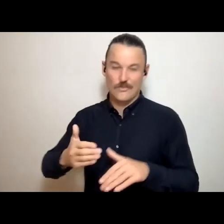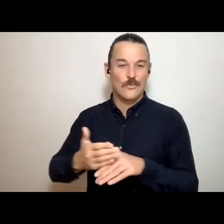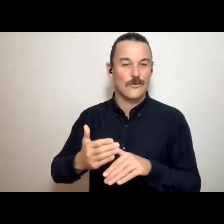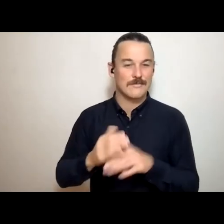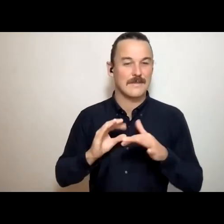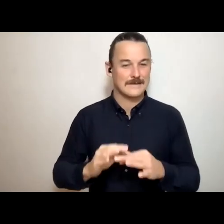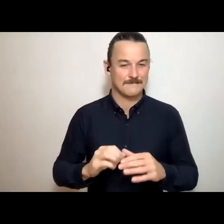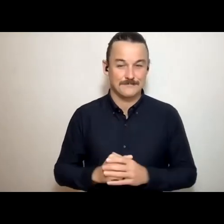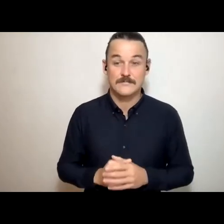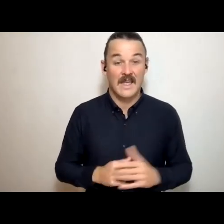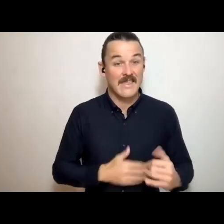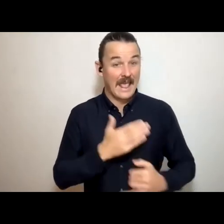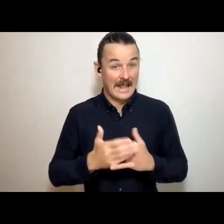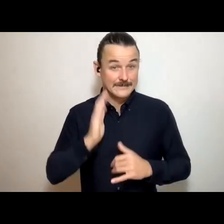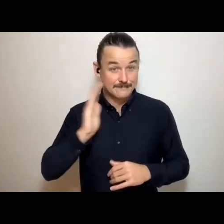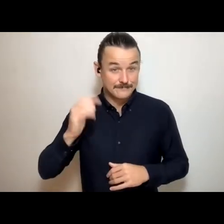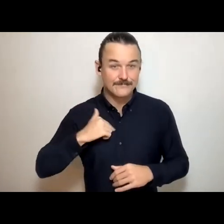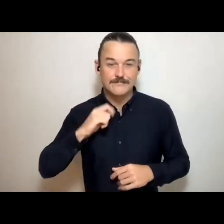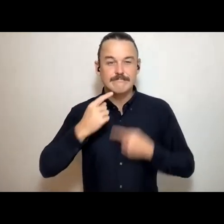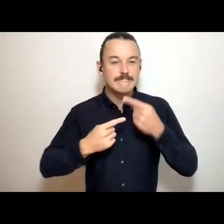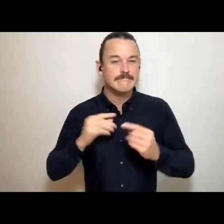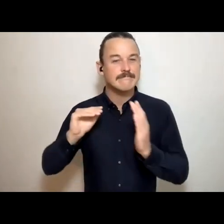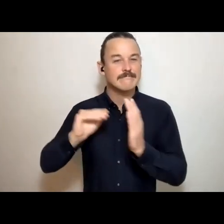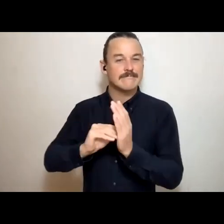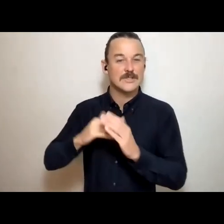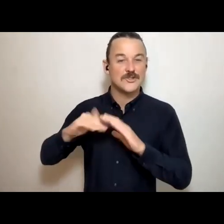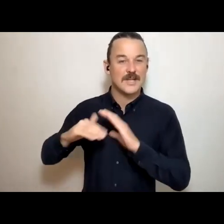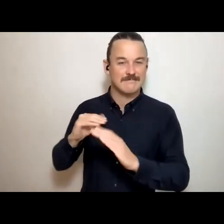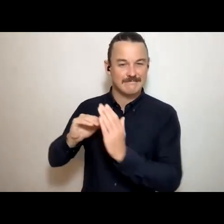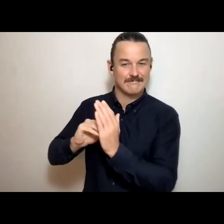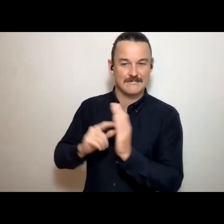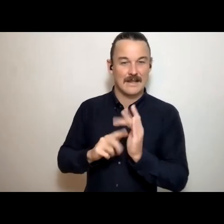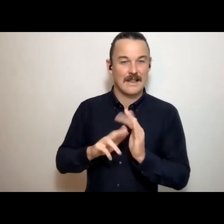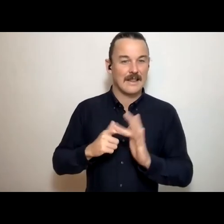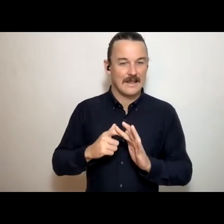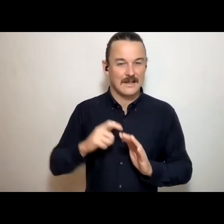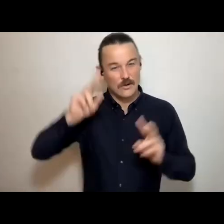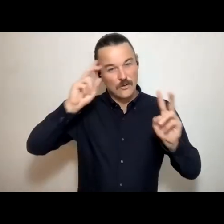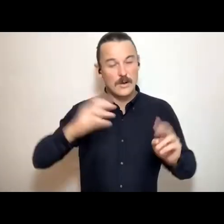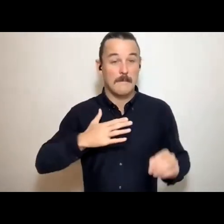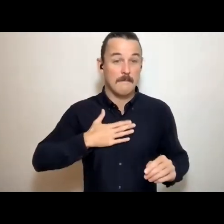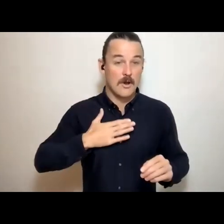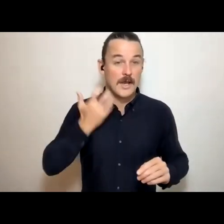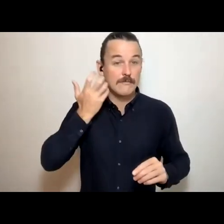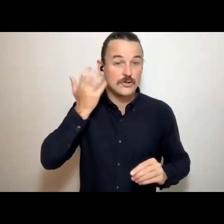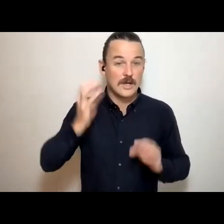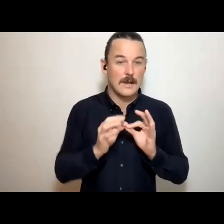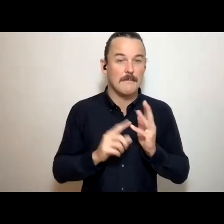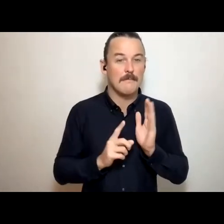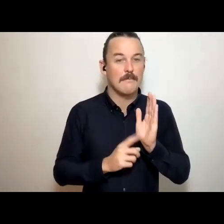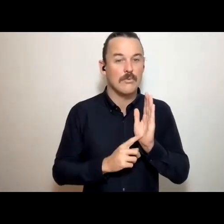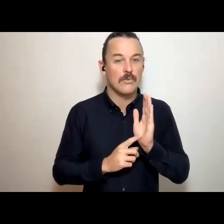you might like, um, which is the, um, my future bullseyes, and we could sociologically deconstruct how